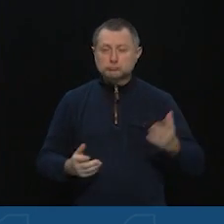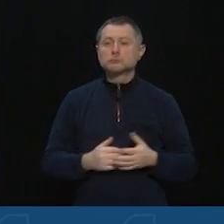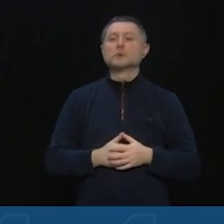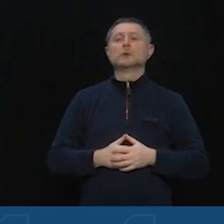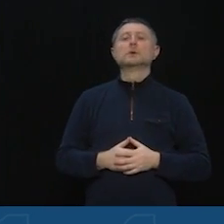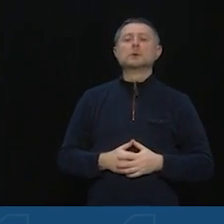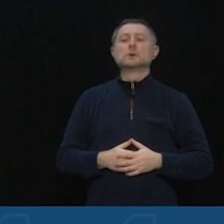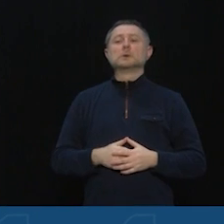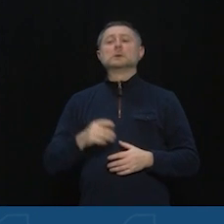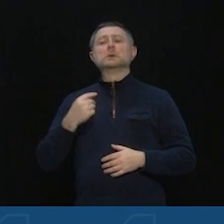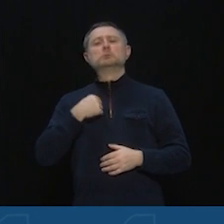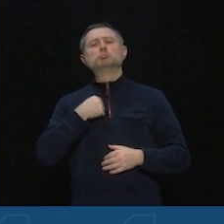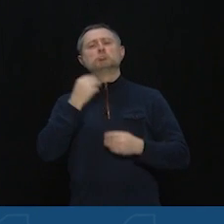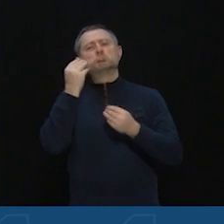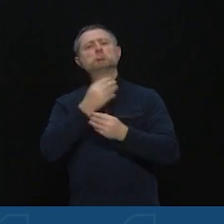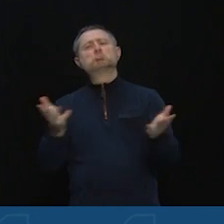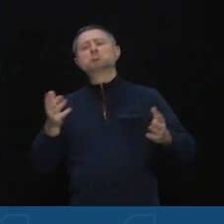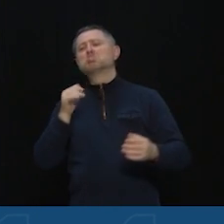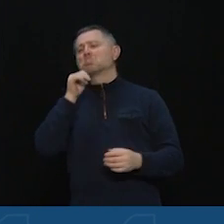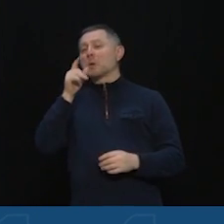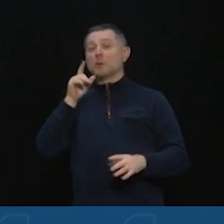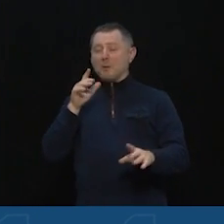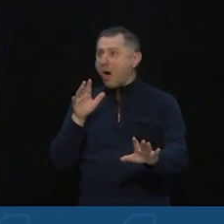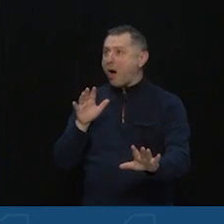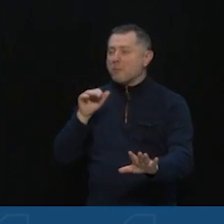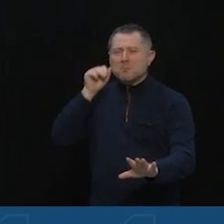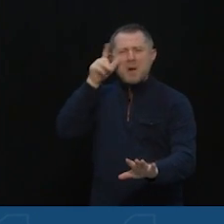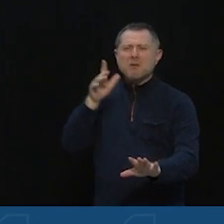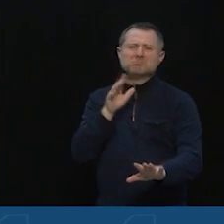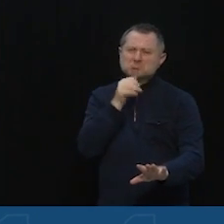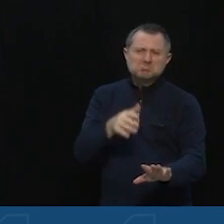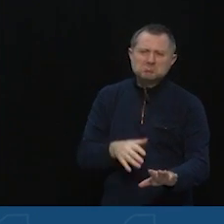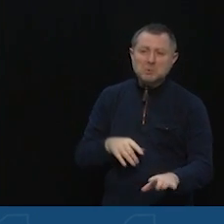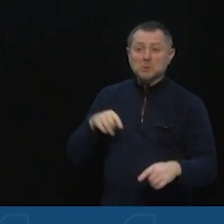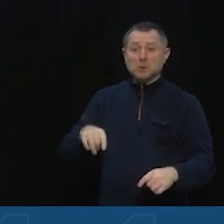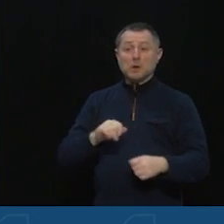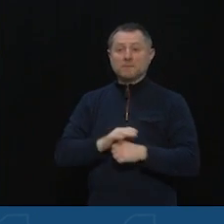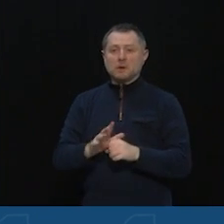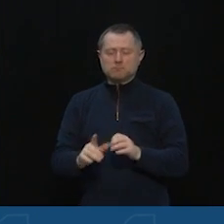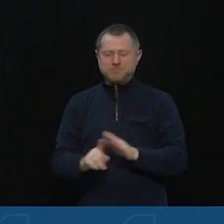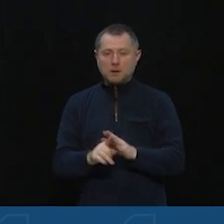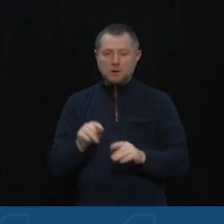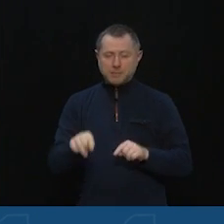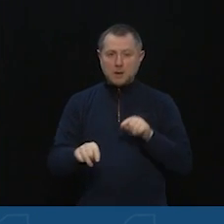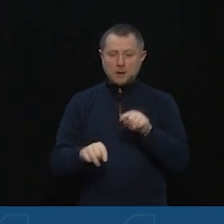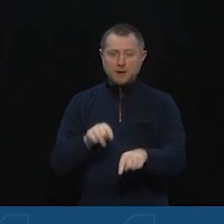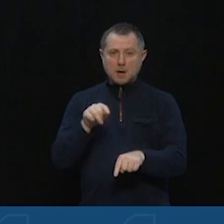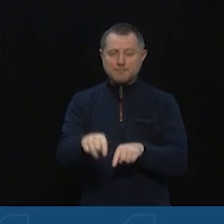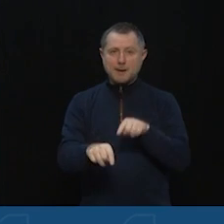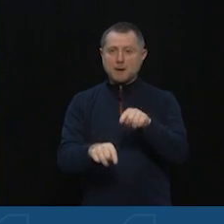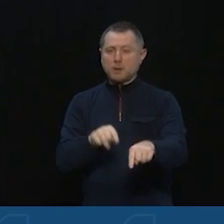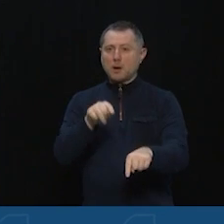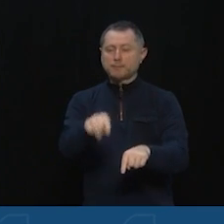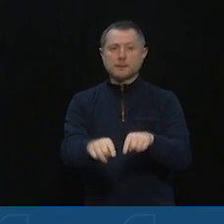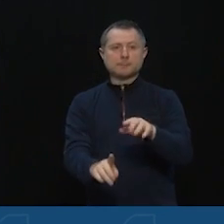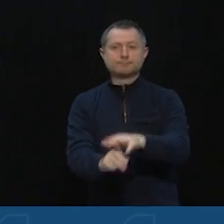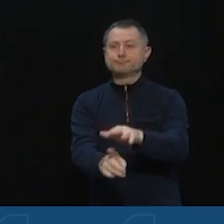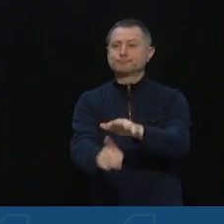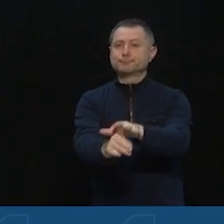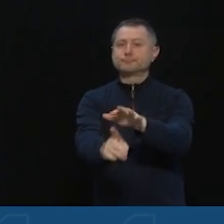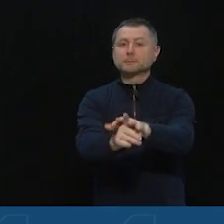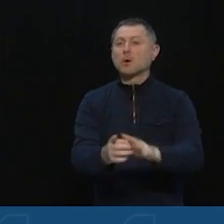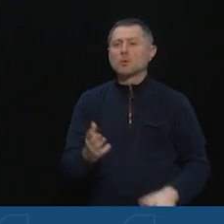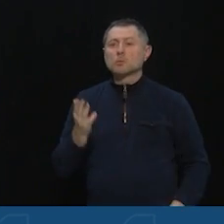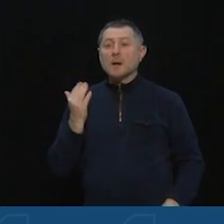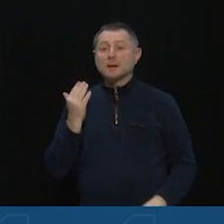no surprise to us that we are seeing COVID cases tick up. We are seeing this as society opens up